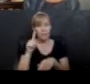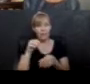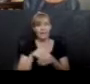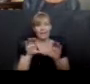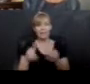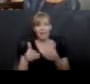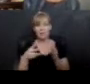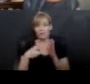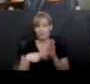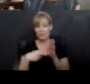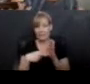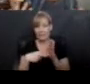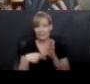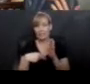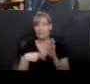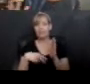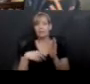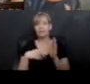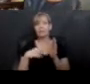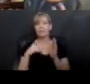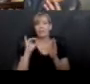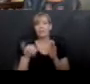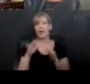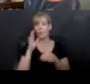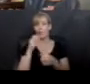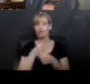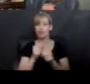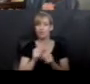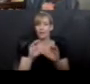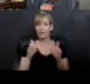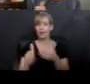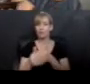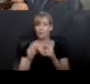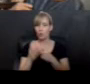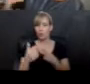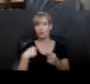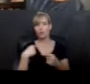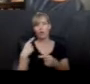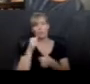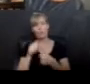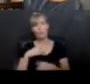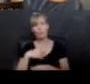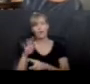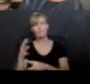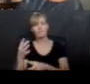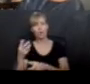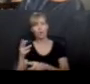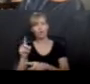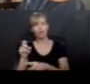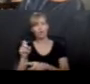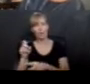class read aloud, which really creates a classroom culture, like we said, like, always remember my fourth grader read, or